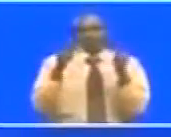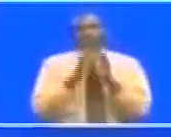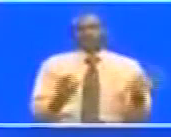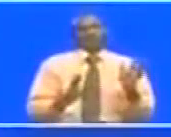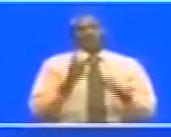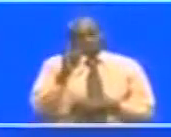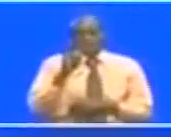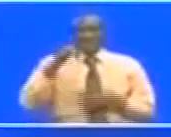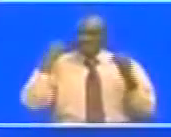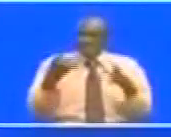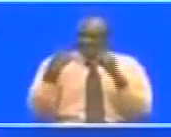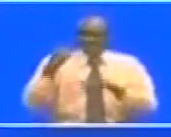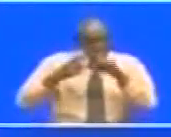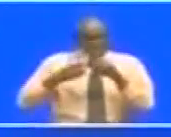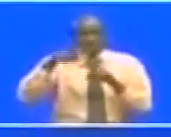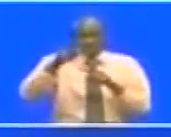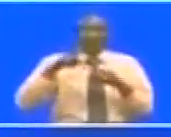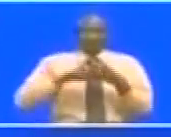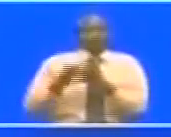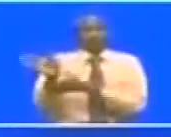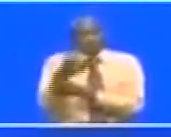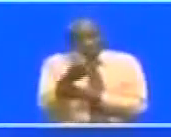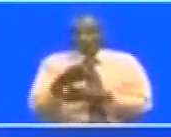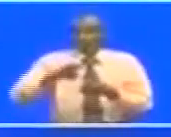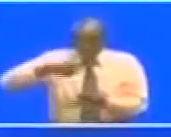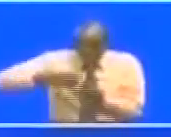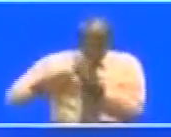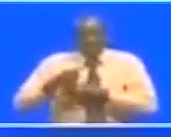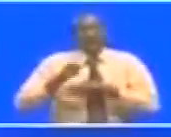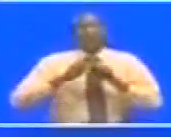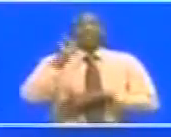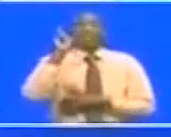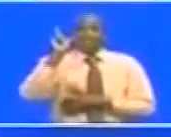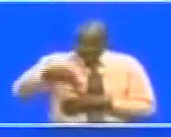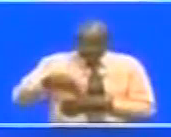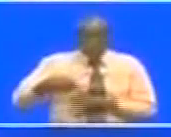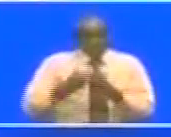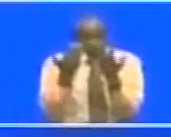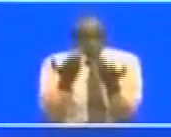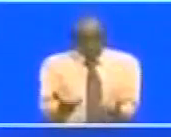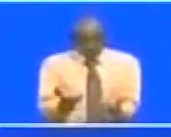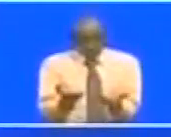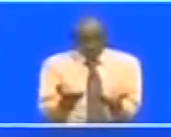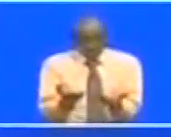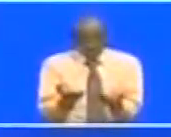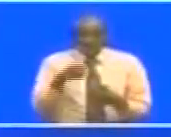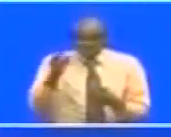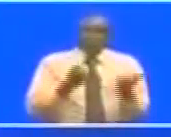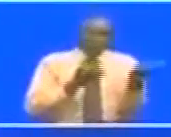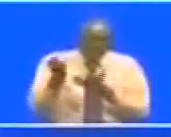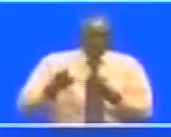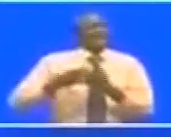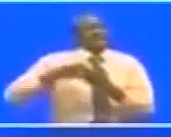19th century as a small coastal fishing village called Mzizima. It later grew exponentially due to its role as a commercial